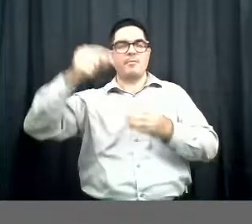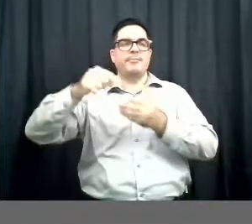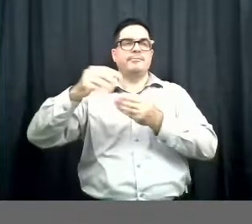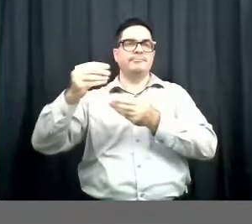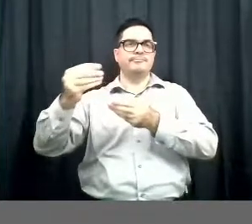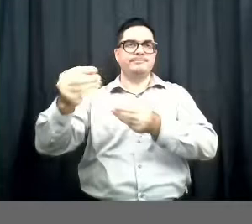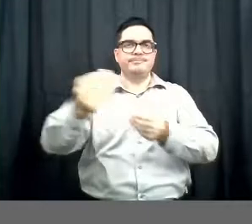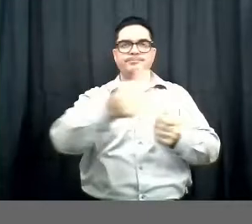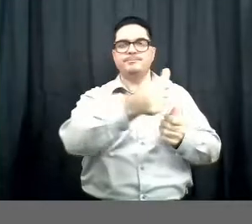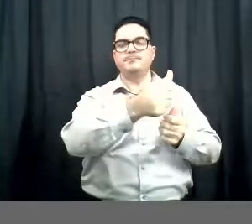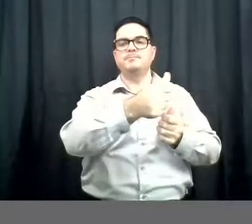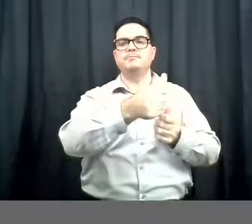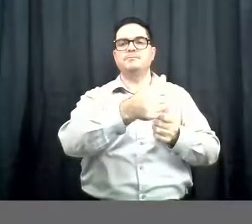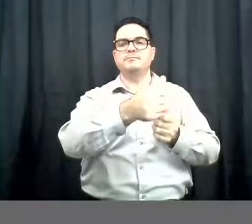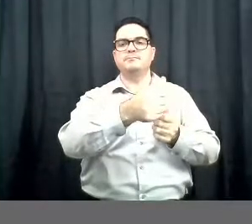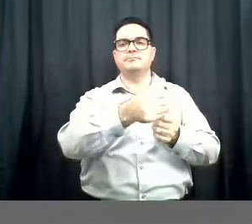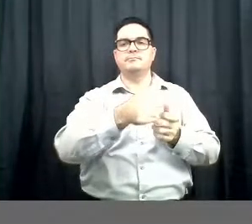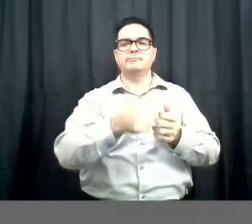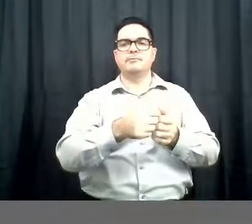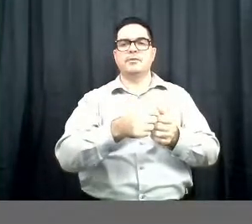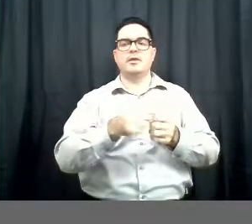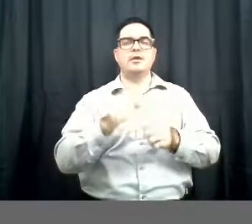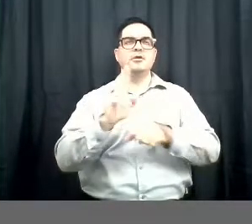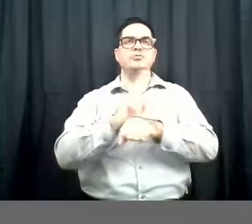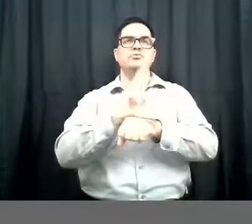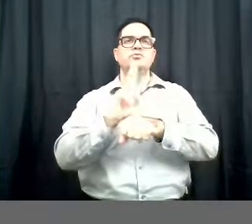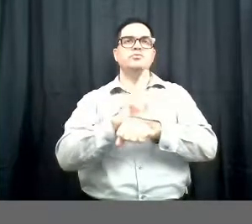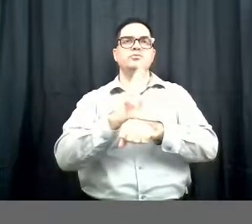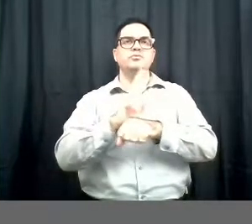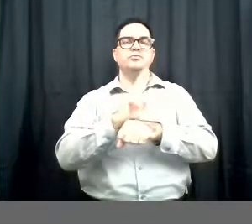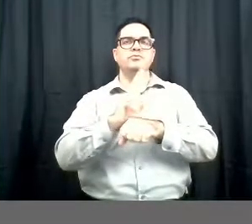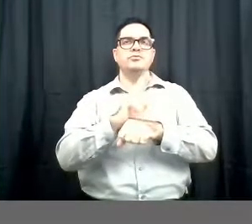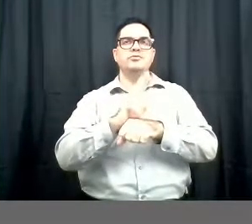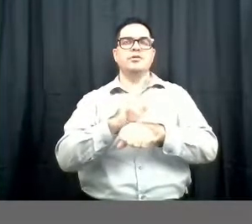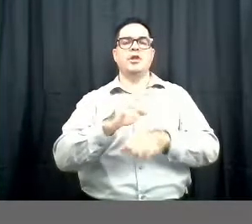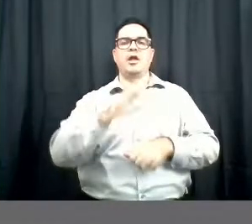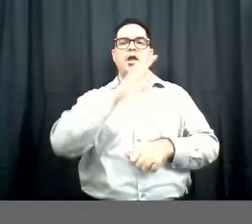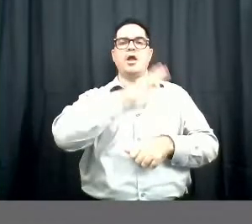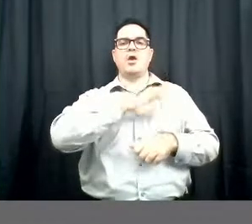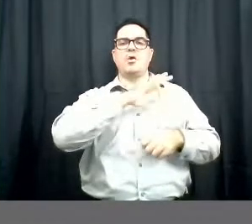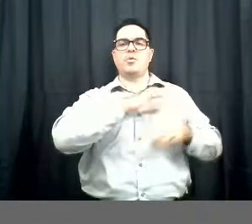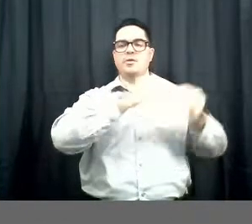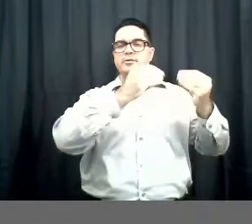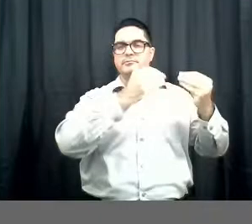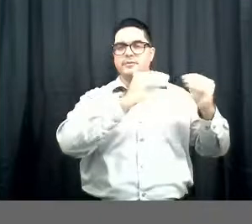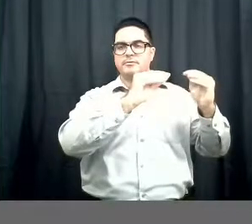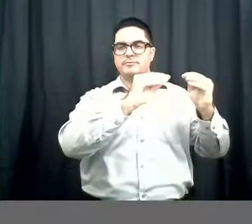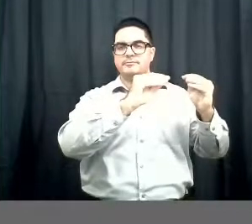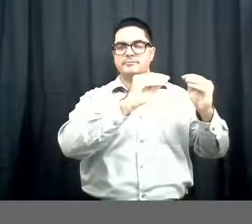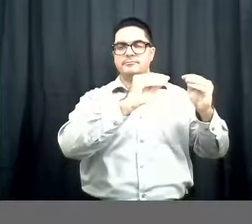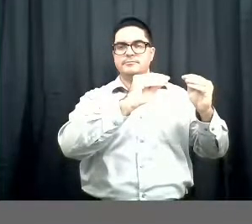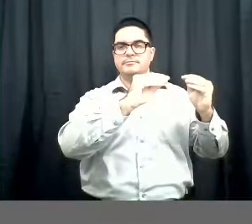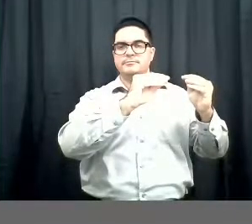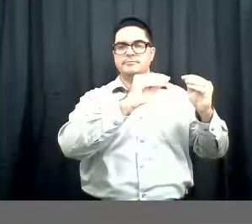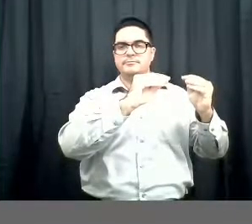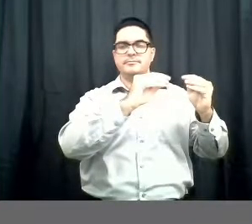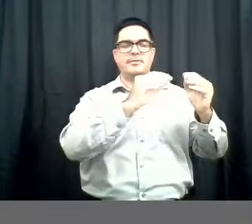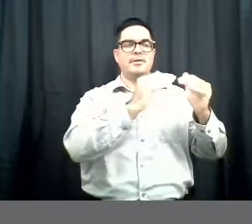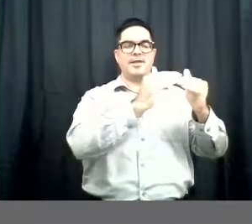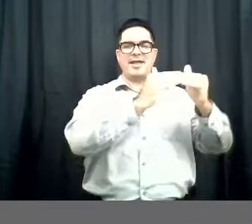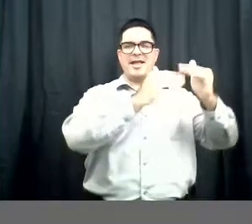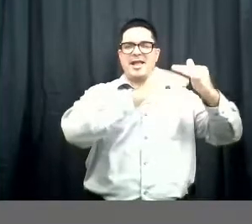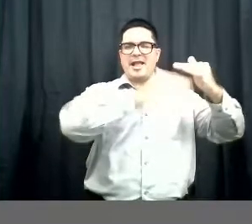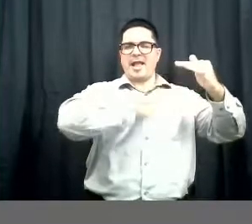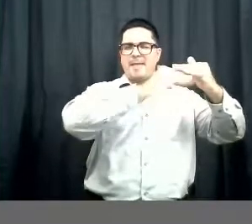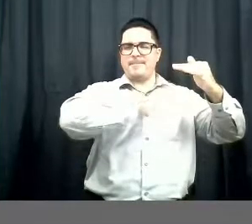spend, and using that, the credit markets to be able to fund that gap for a prolonged period of time. So,